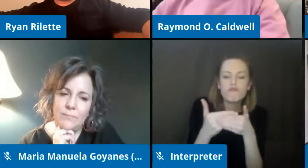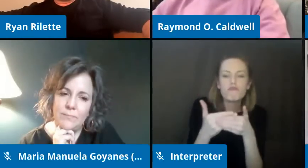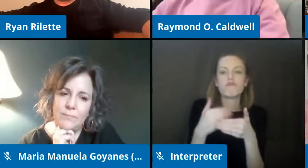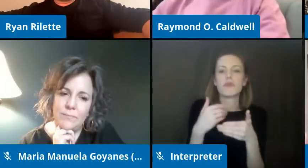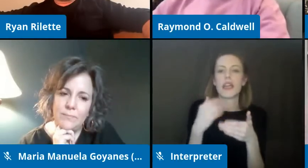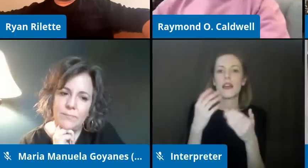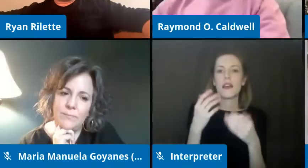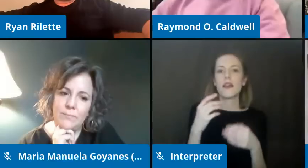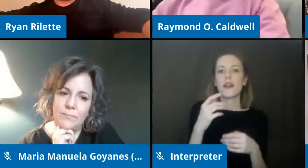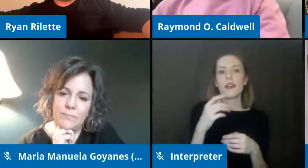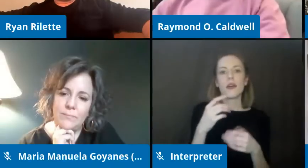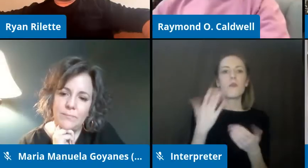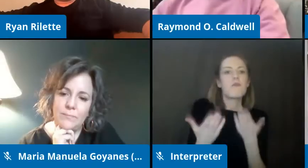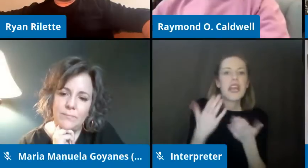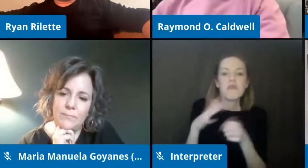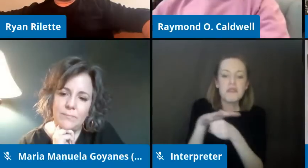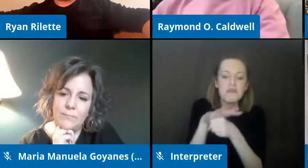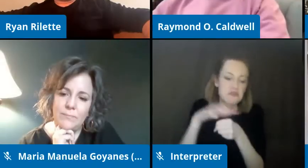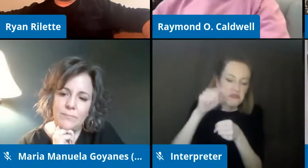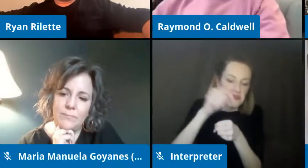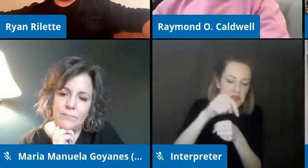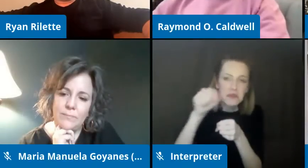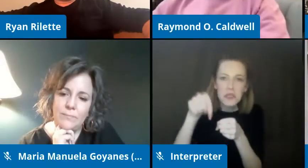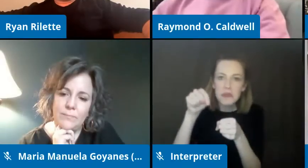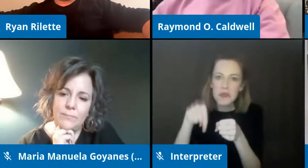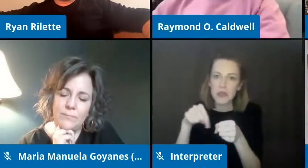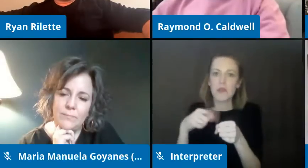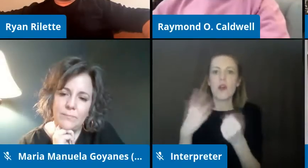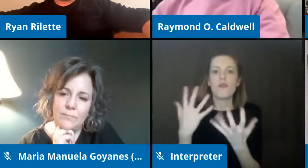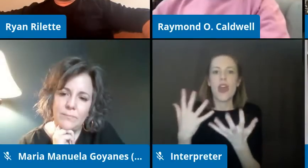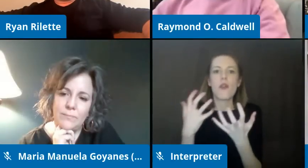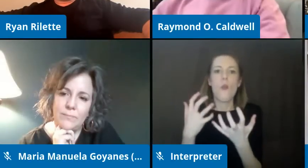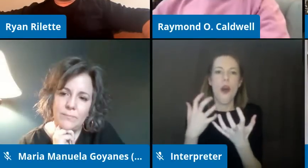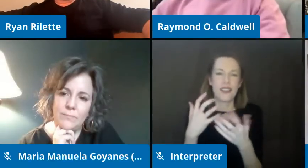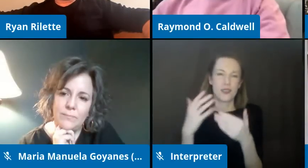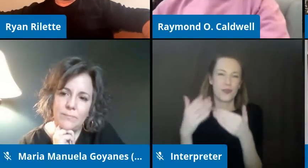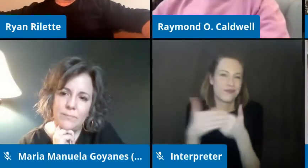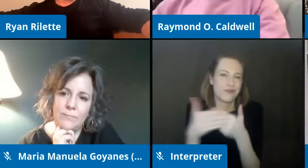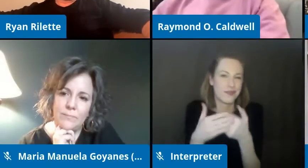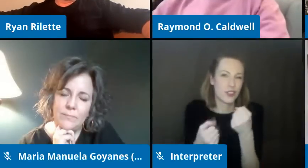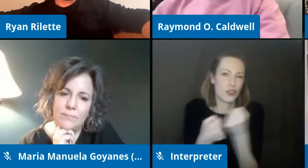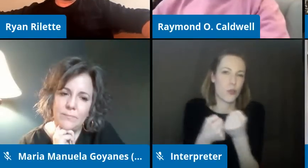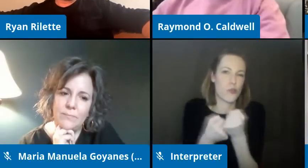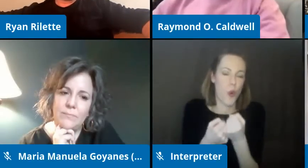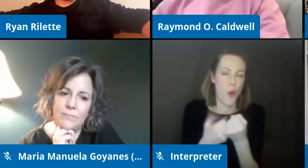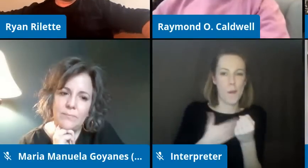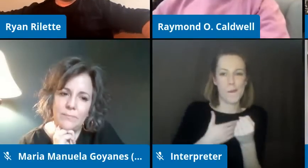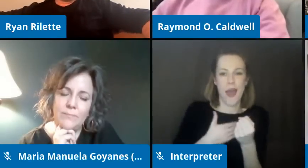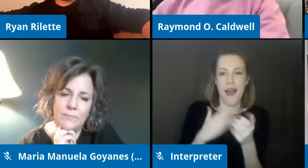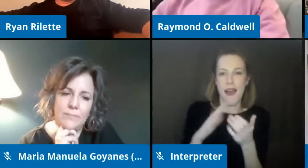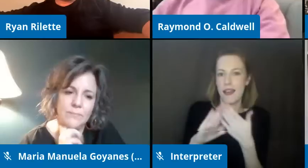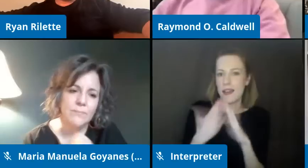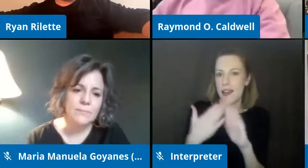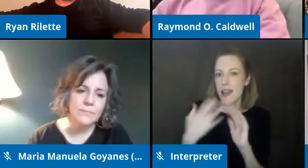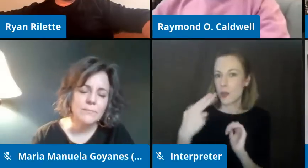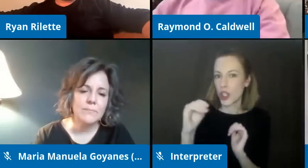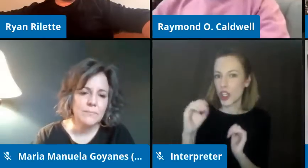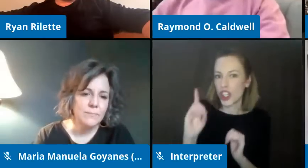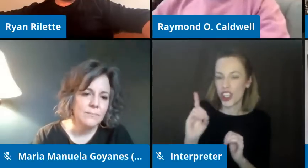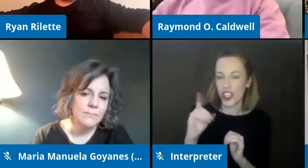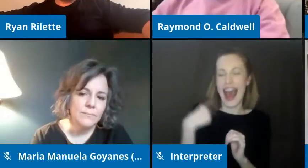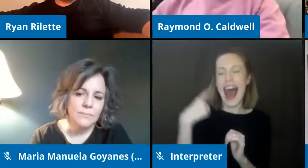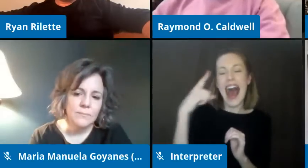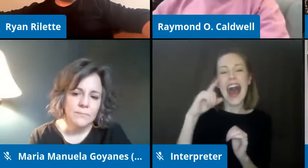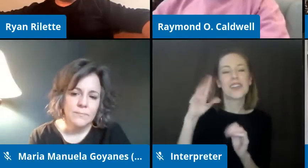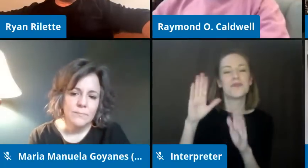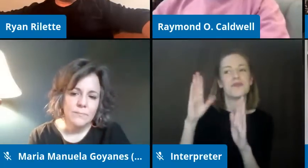place and this place all over the region, there's going to be that sense of wanting to support my neighborhood more than there has been, I hope. You